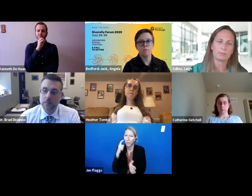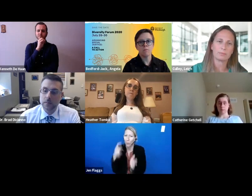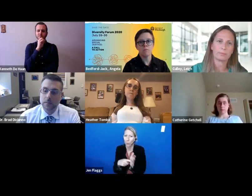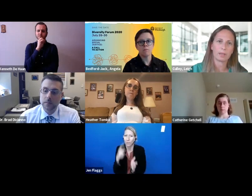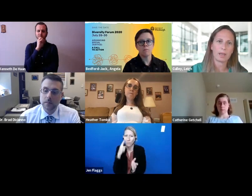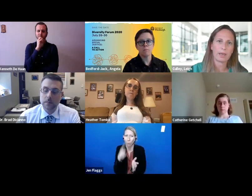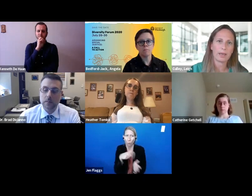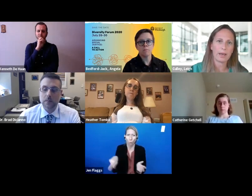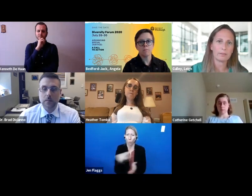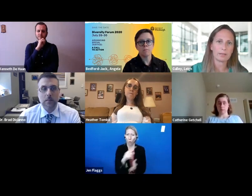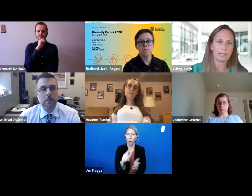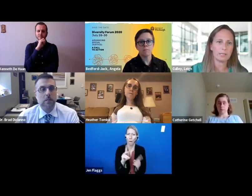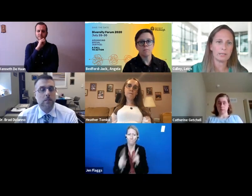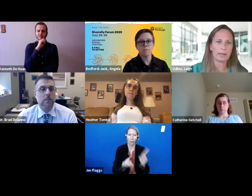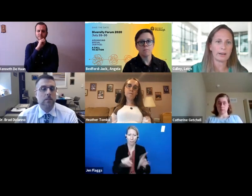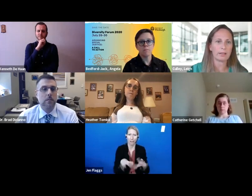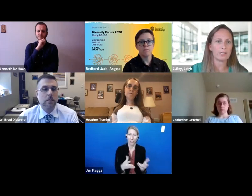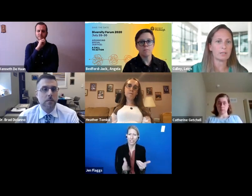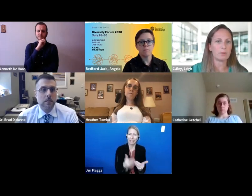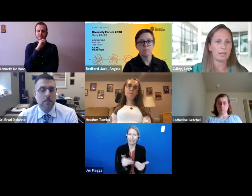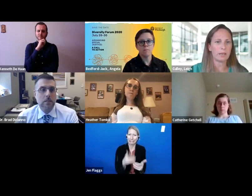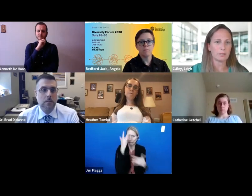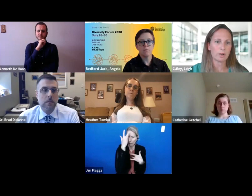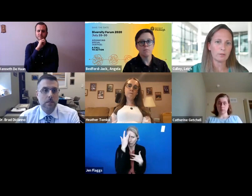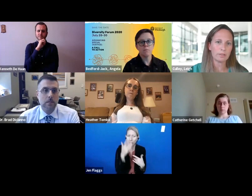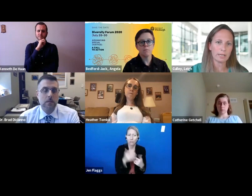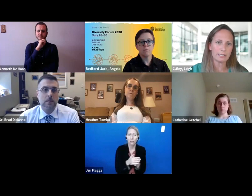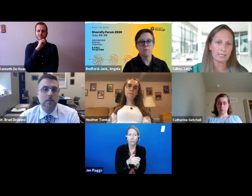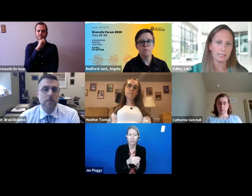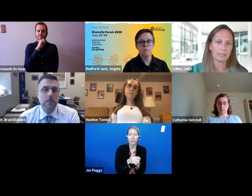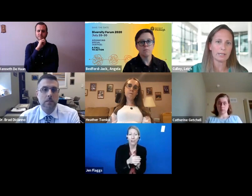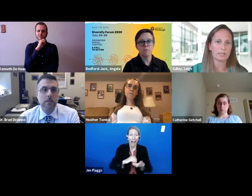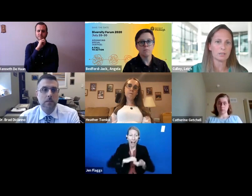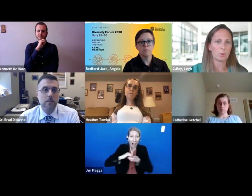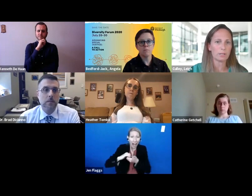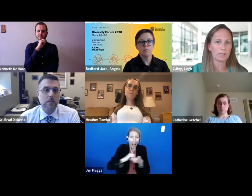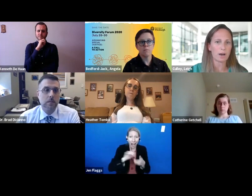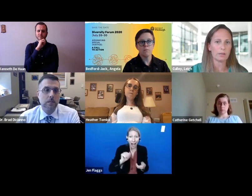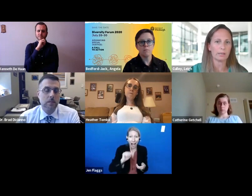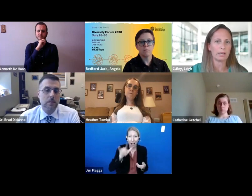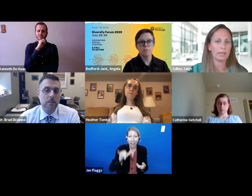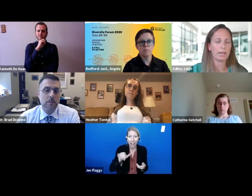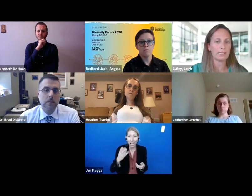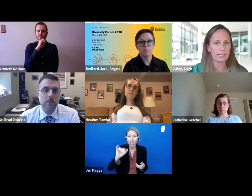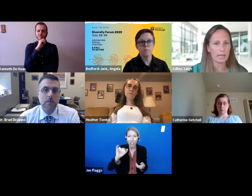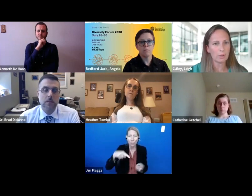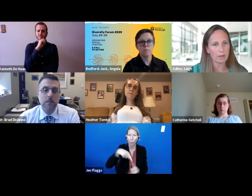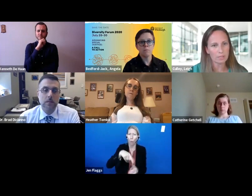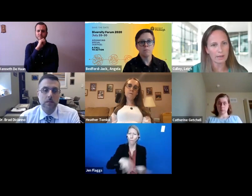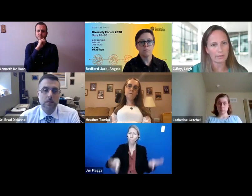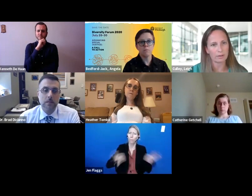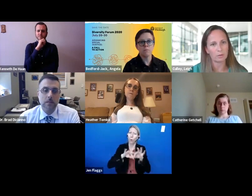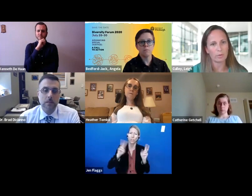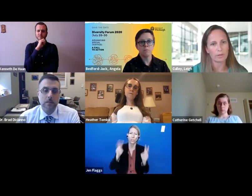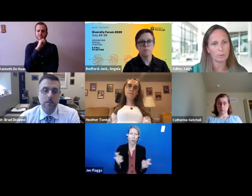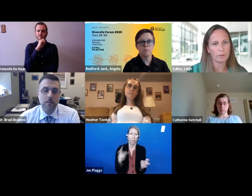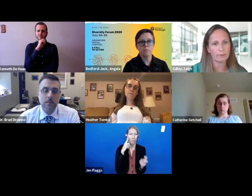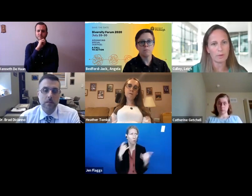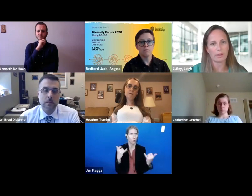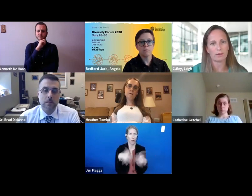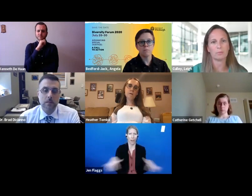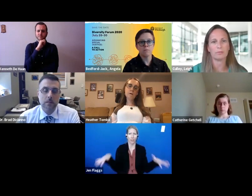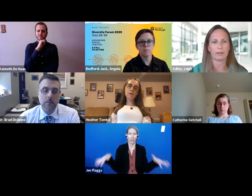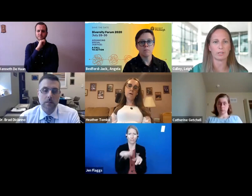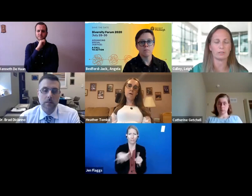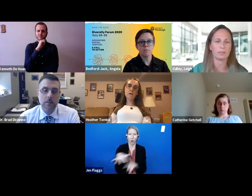populations. Advocacy and allyship in the age of COVID-19 is an important topic, and today we come together with a